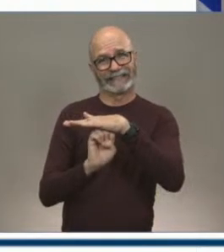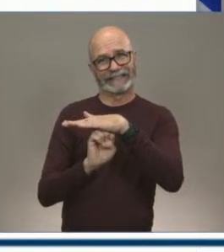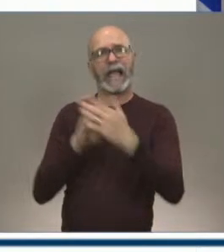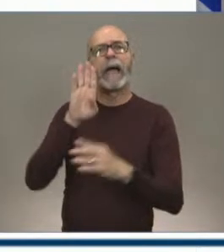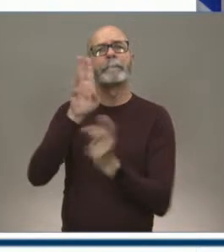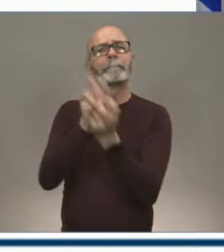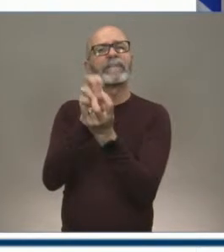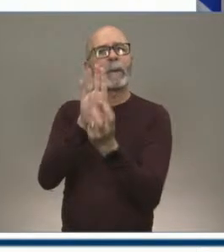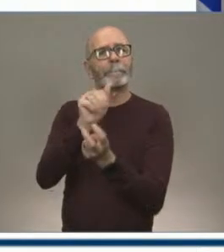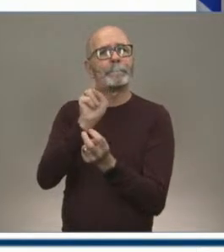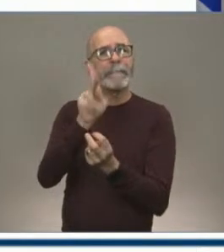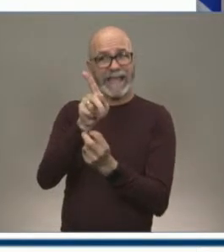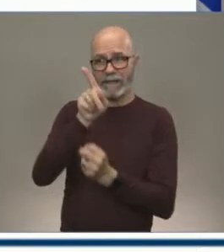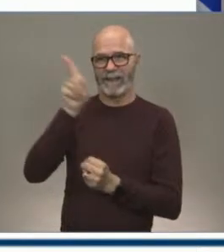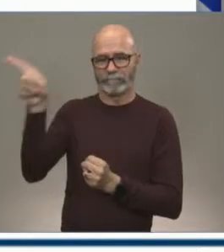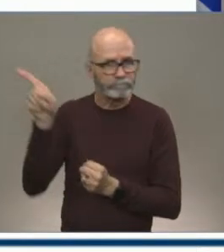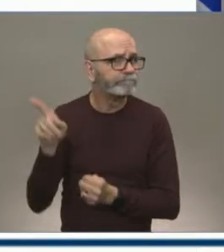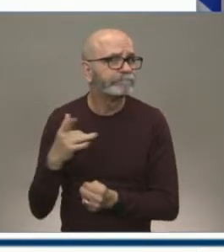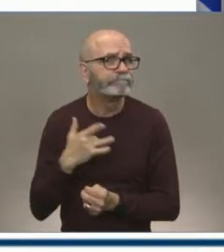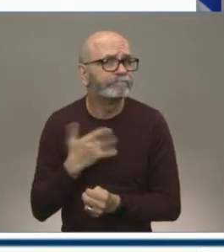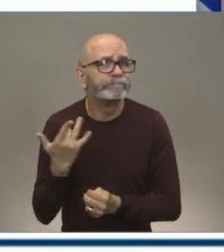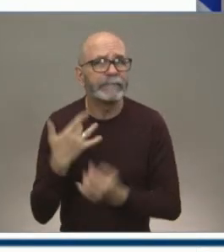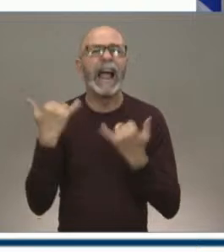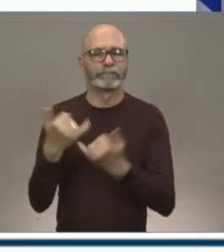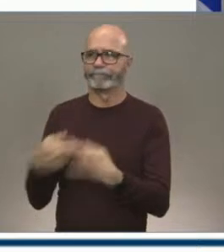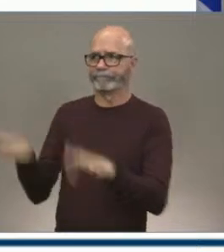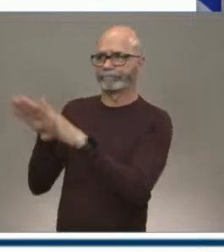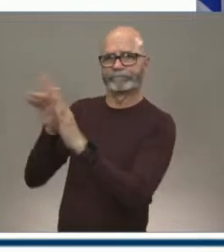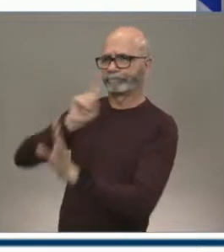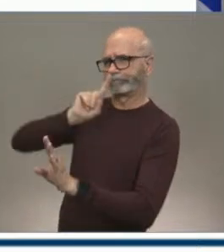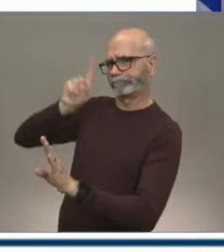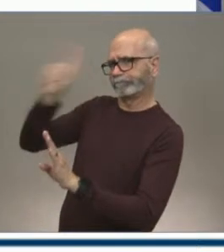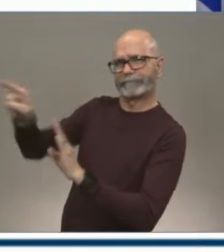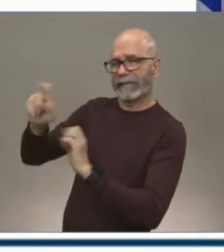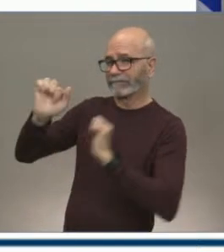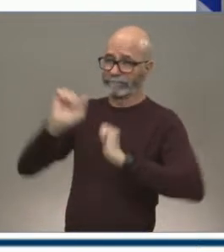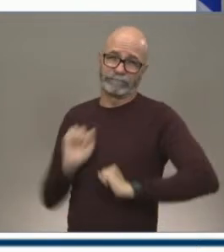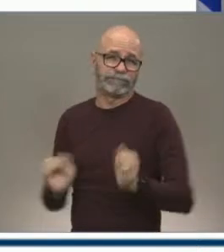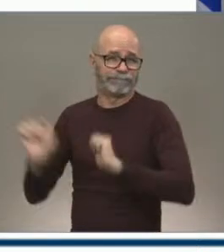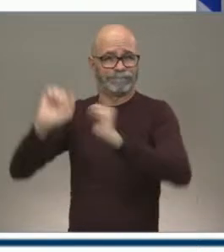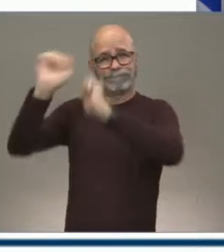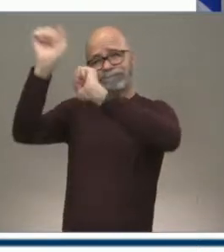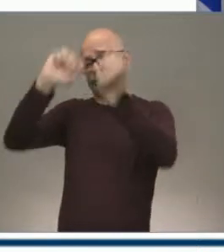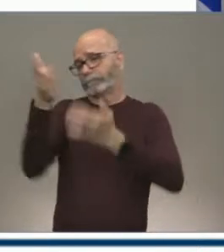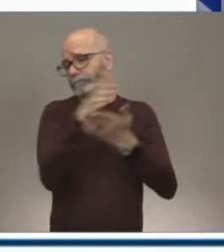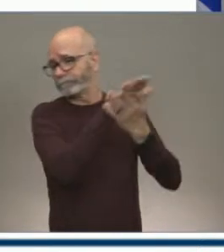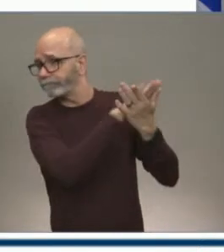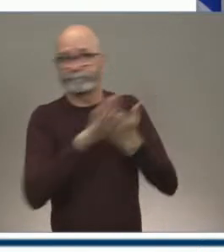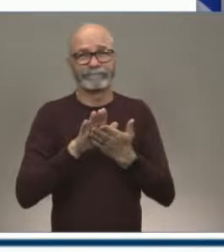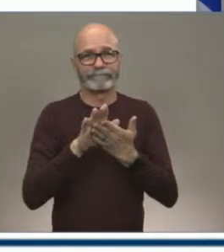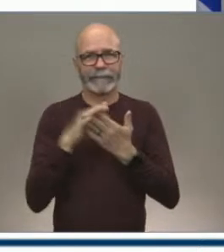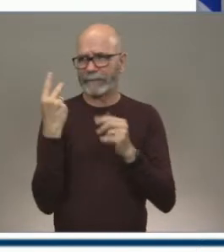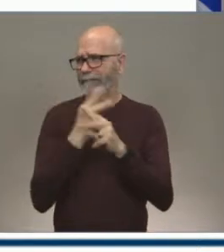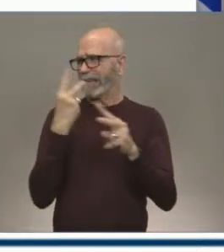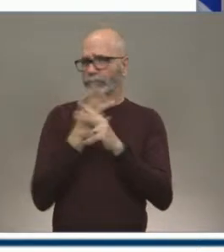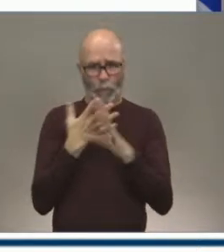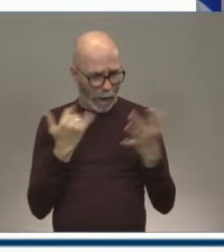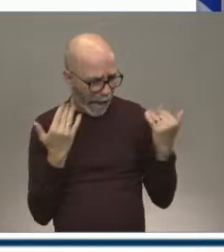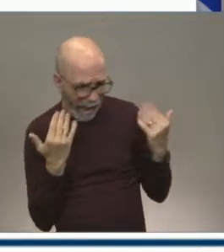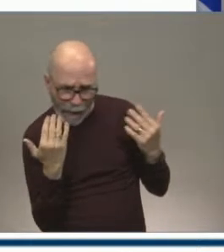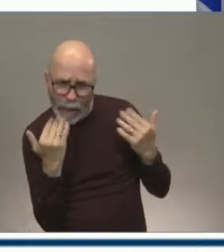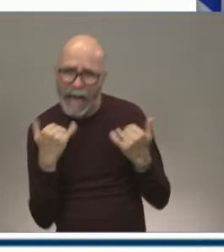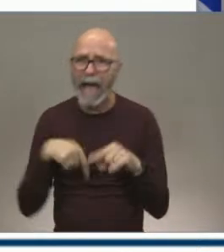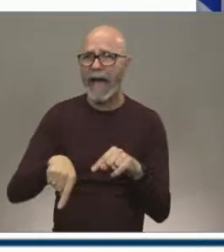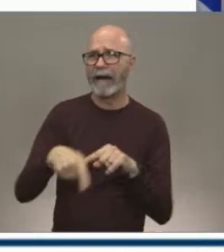and a deep cleaning is underway, but the work is still ongoing to determine the source. We are wrapping our arms around